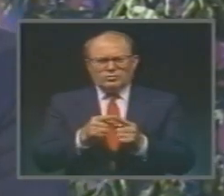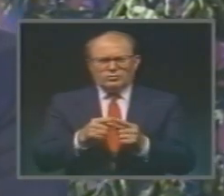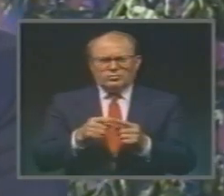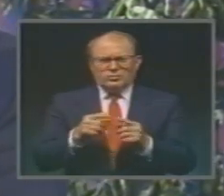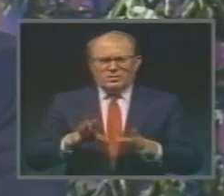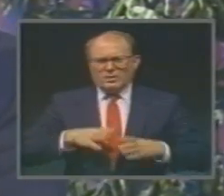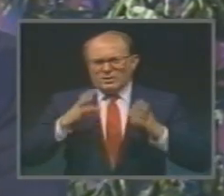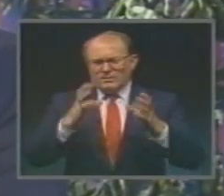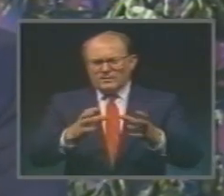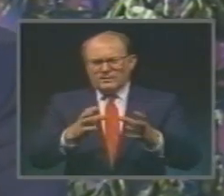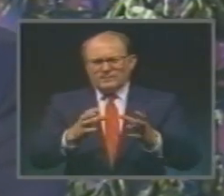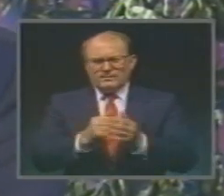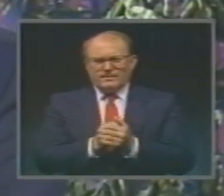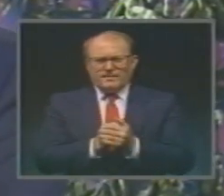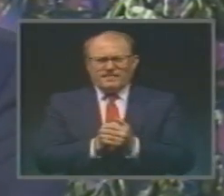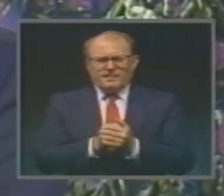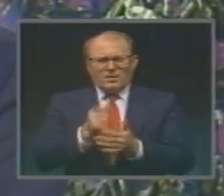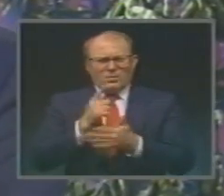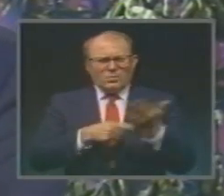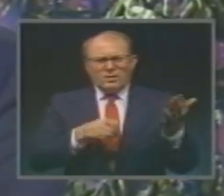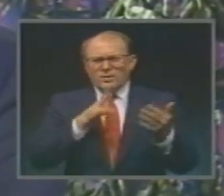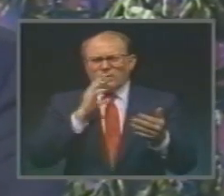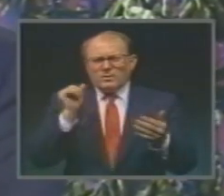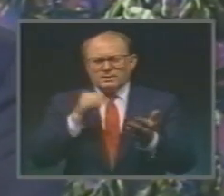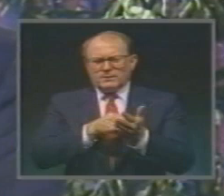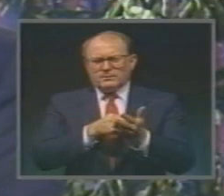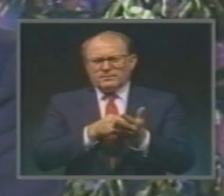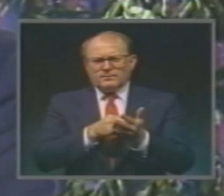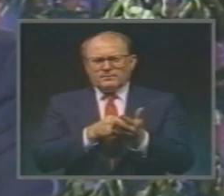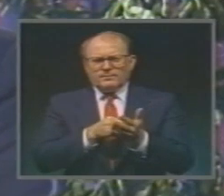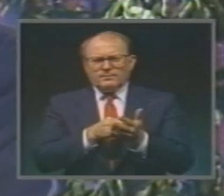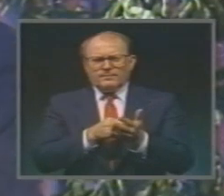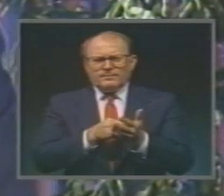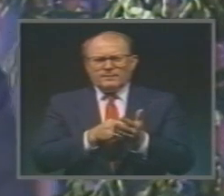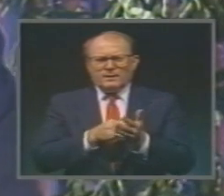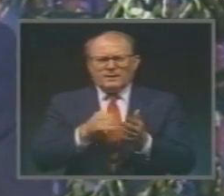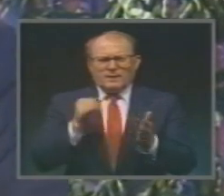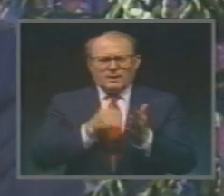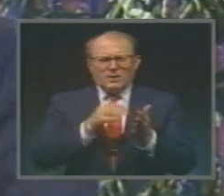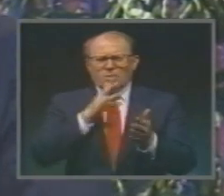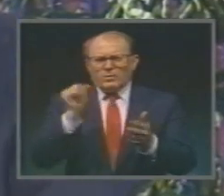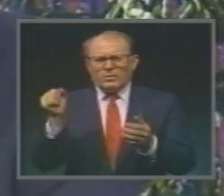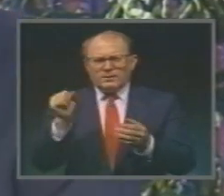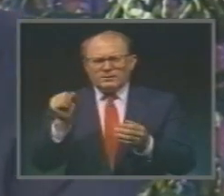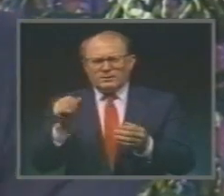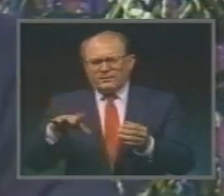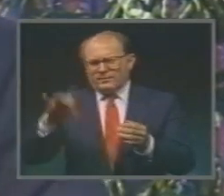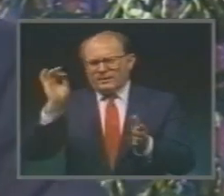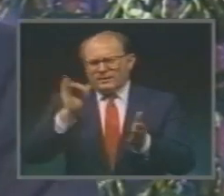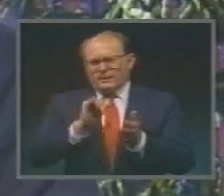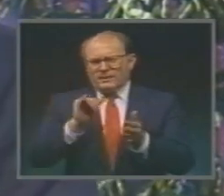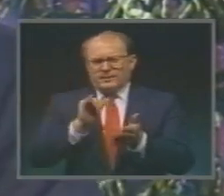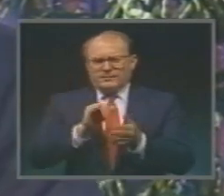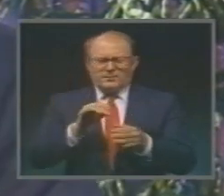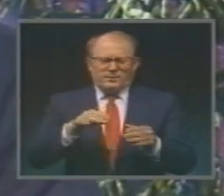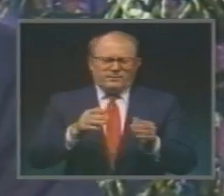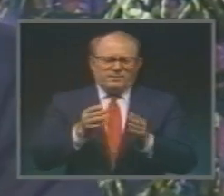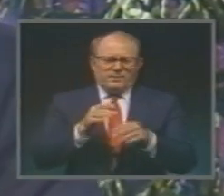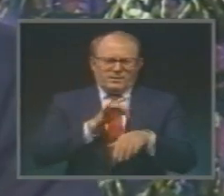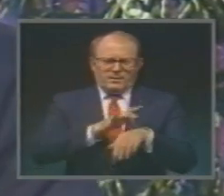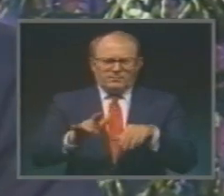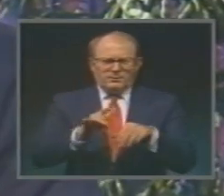conviction. What was it? It was the discovery of the empty